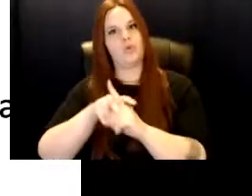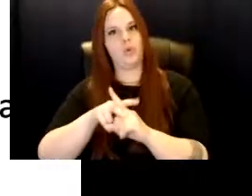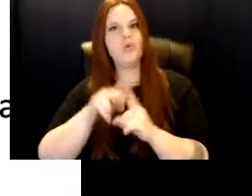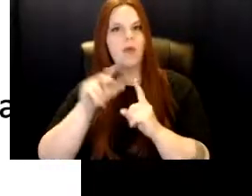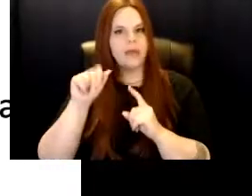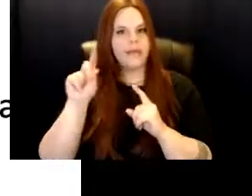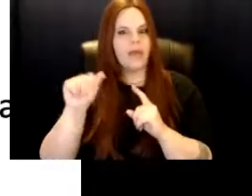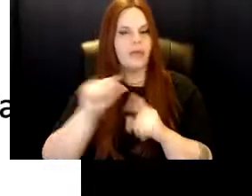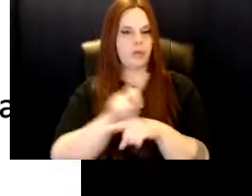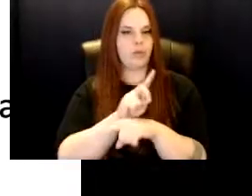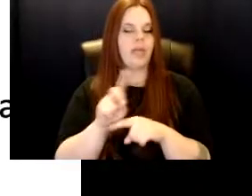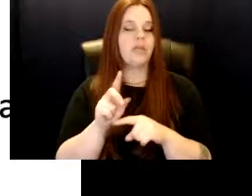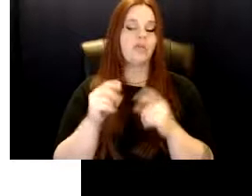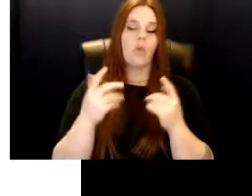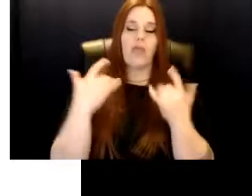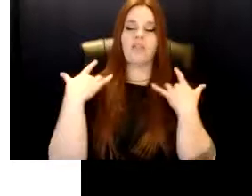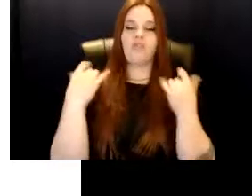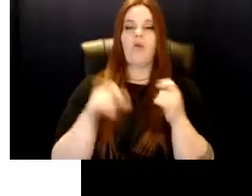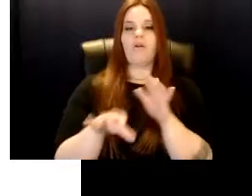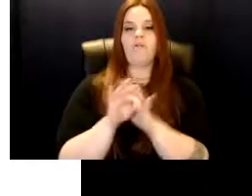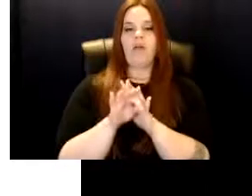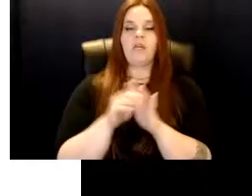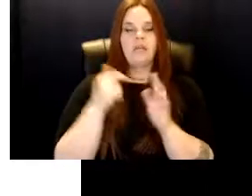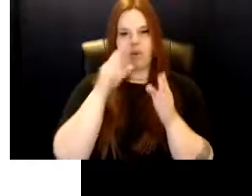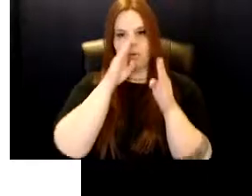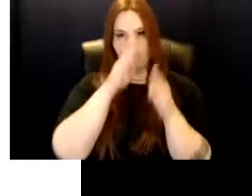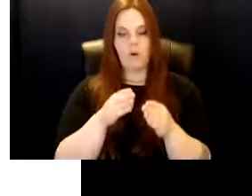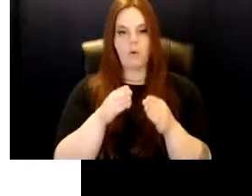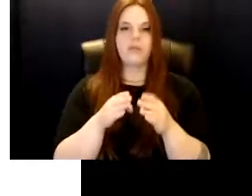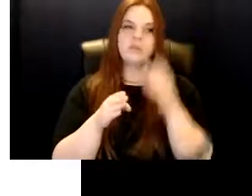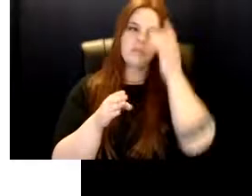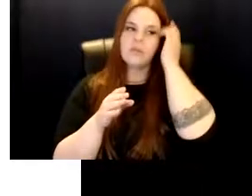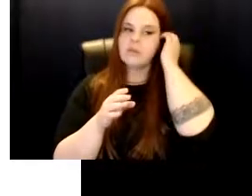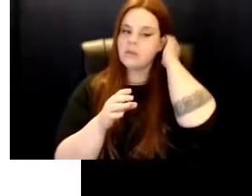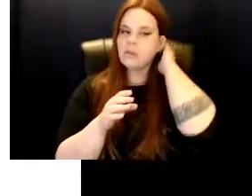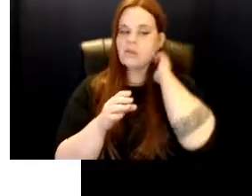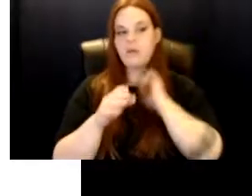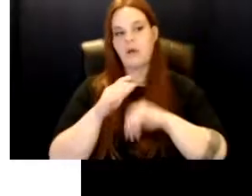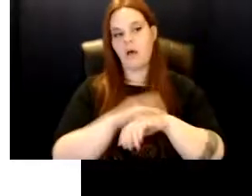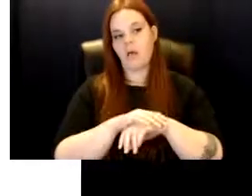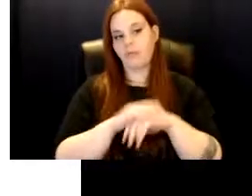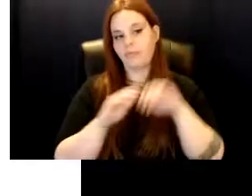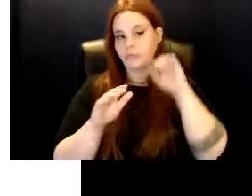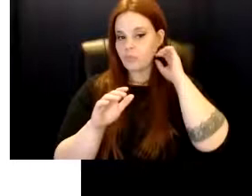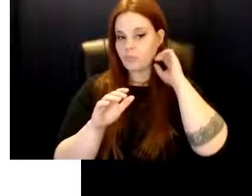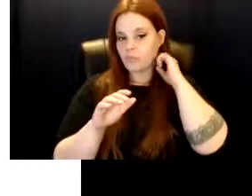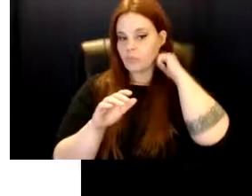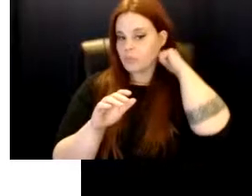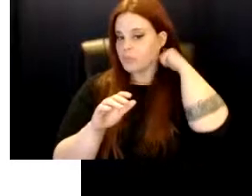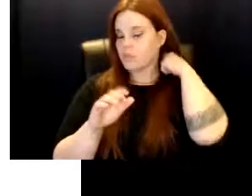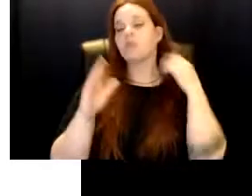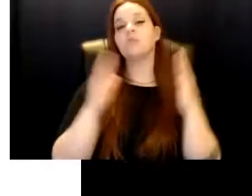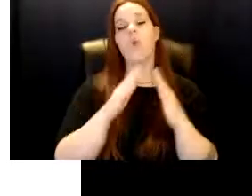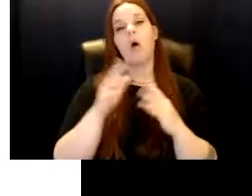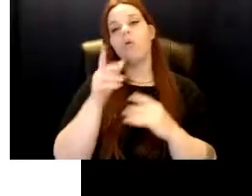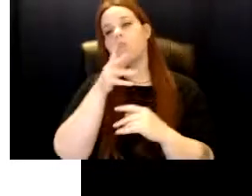please. So there's a strong finding that, we're going to focus with SHRM as an example, and other agencies. Small rural jurisdictions